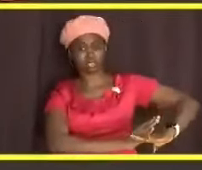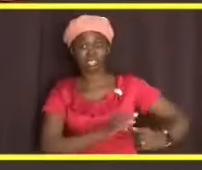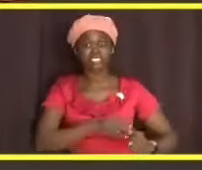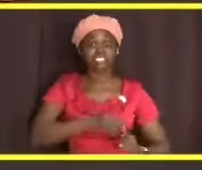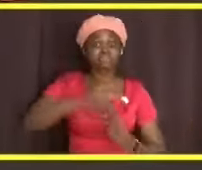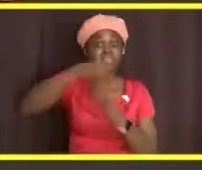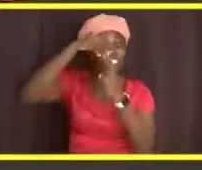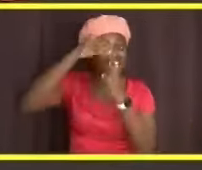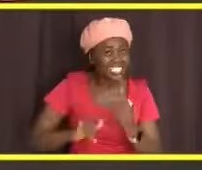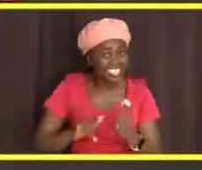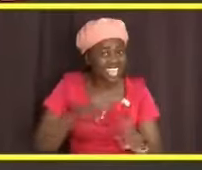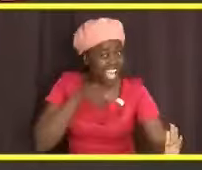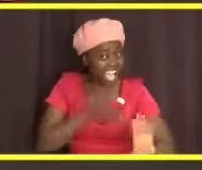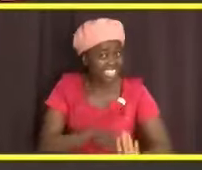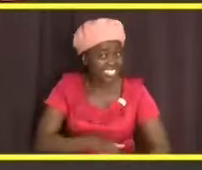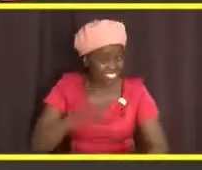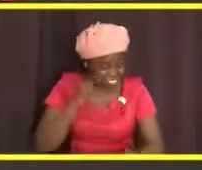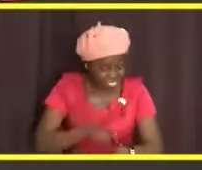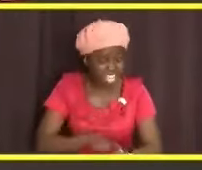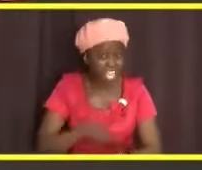particularly at a moment of crisis,